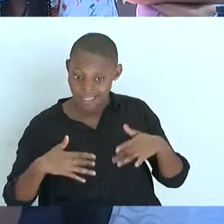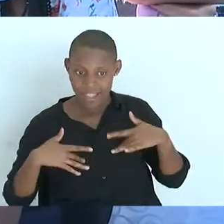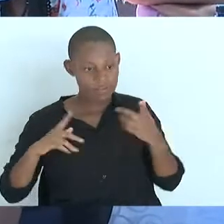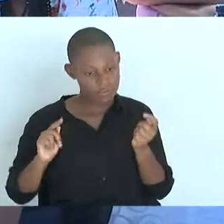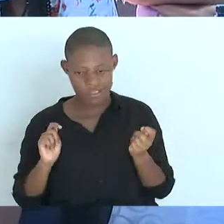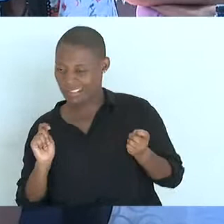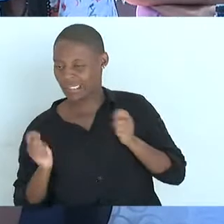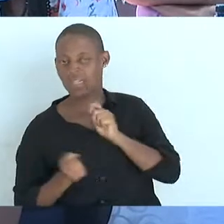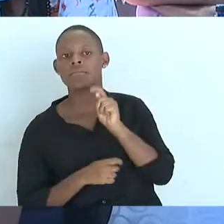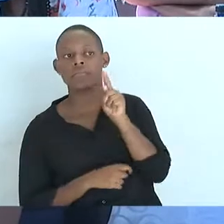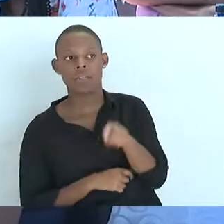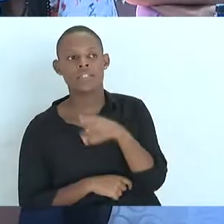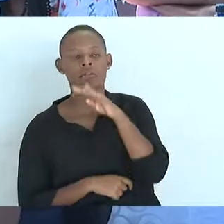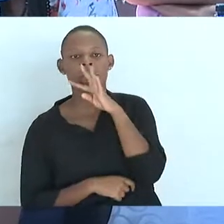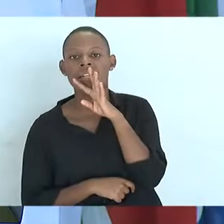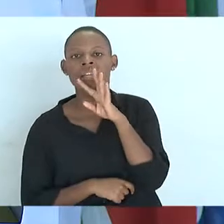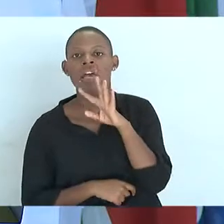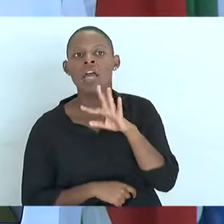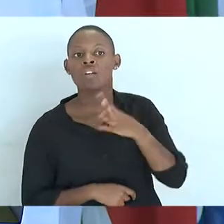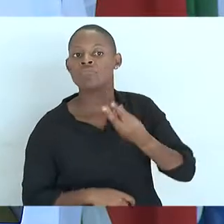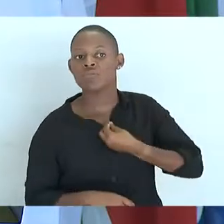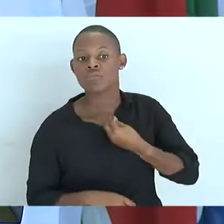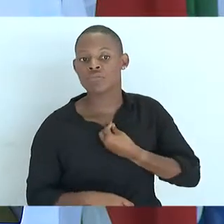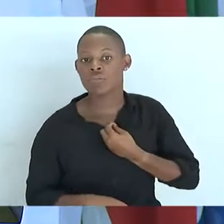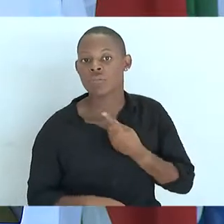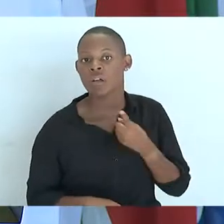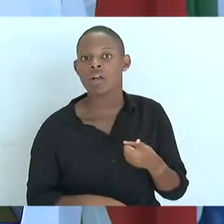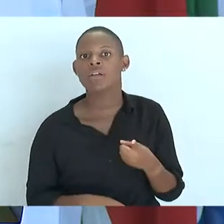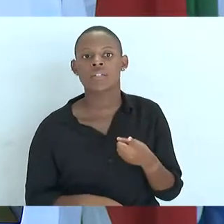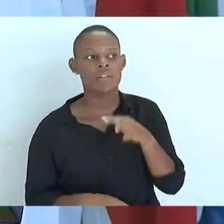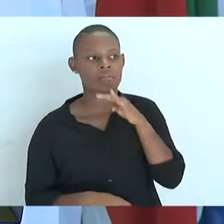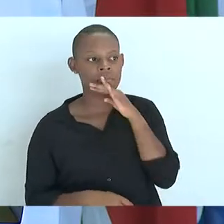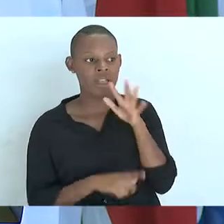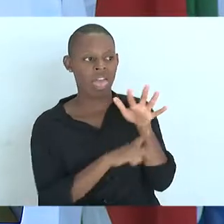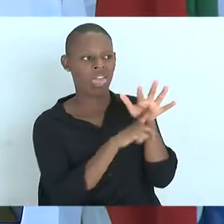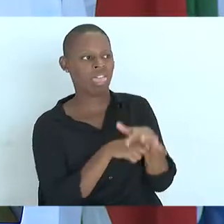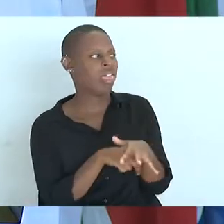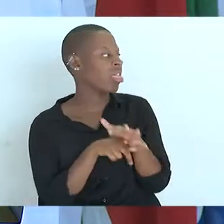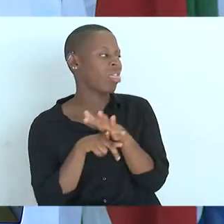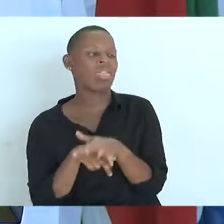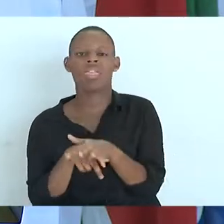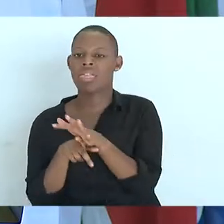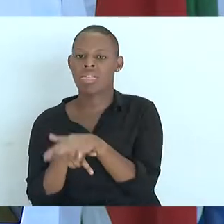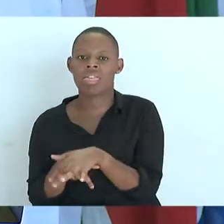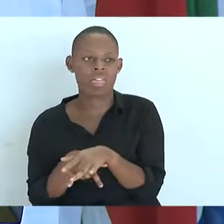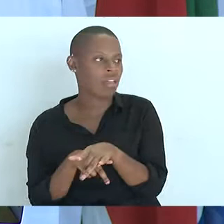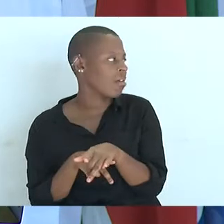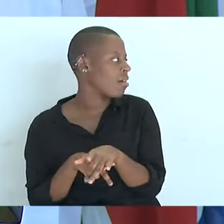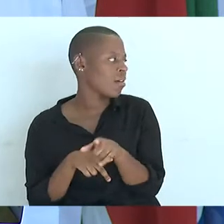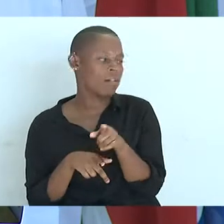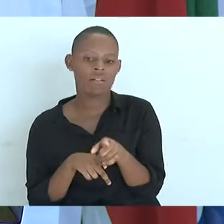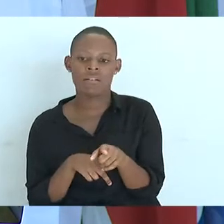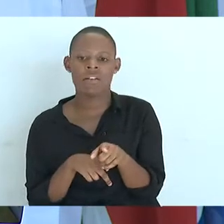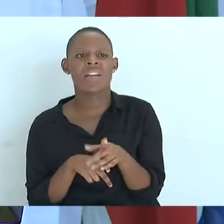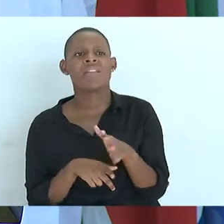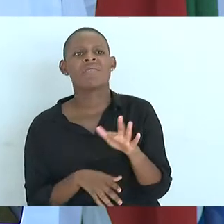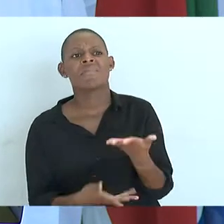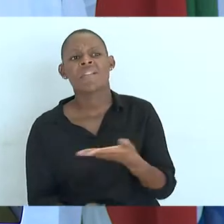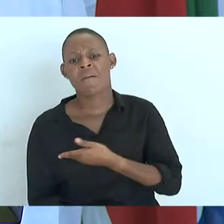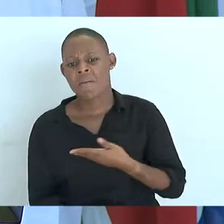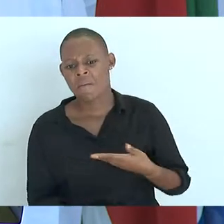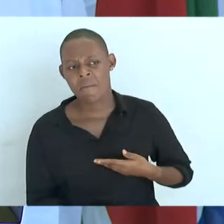whereby abantwana bethu bebedla ngokushiyeka bashiyeke bodwa, omama bashiyeke